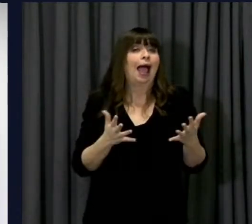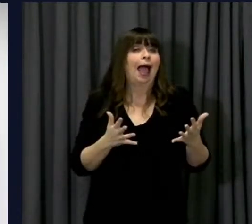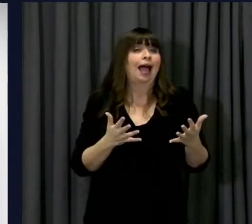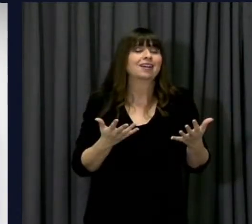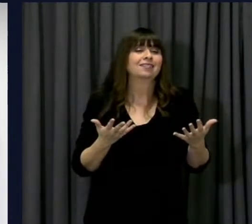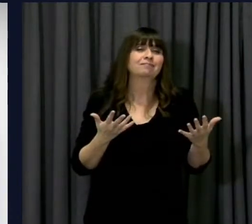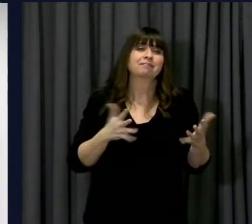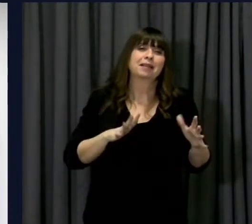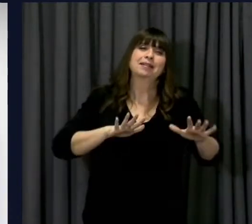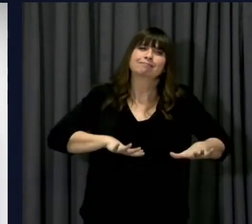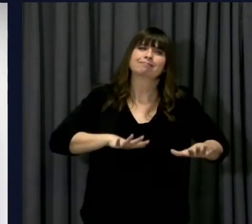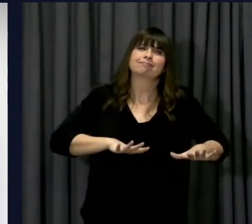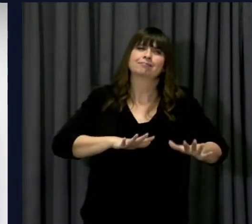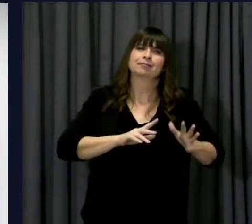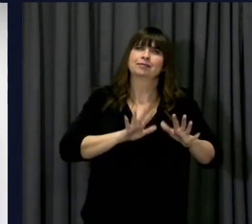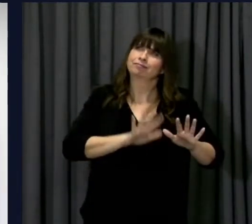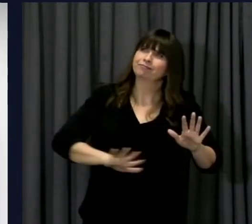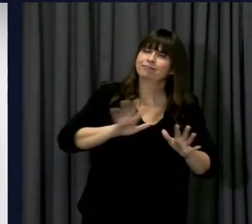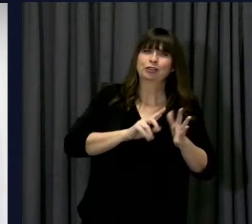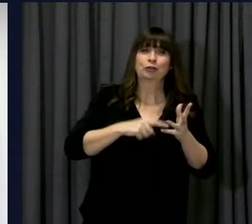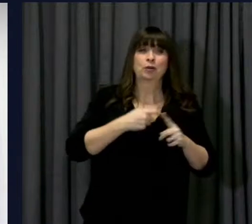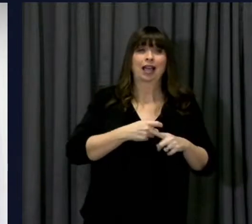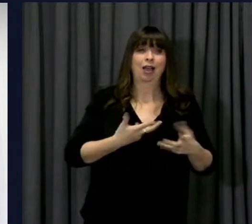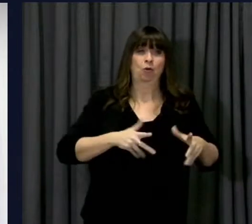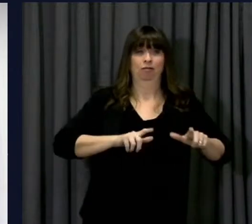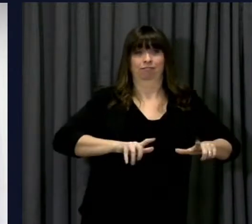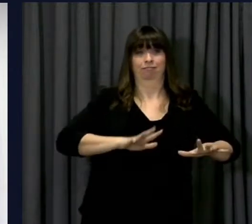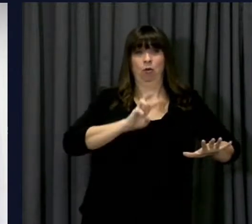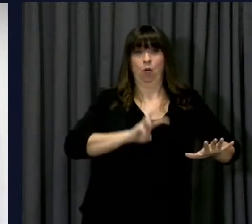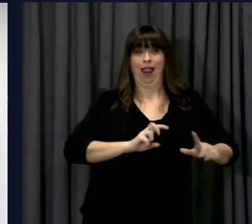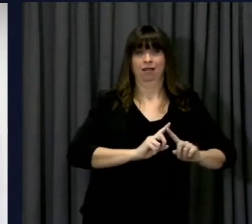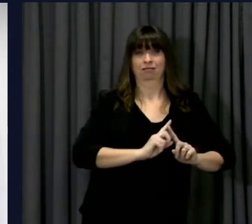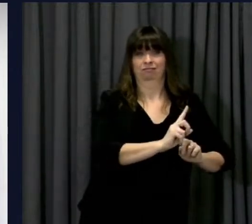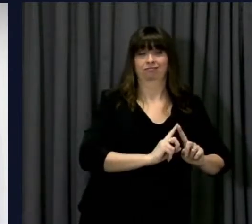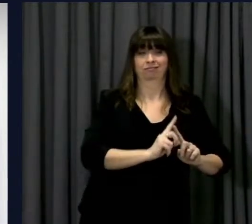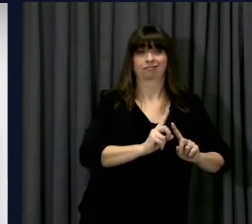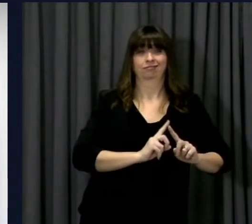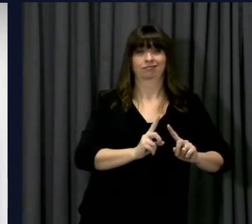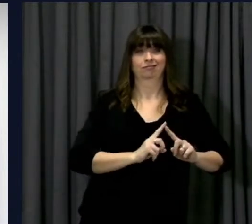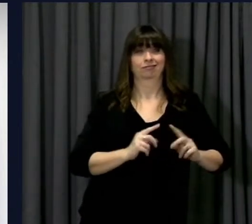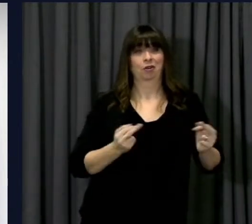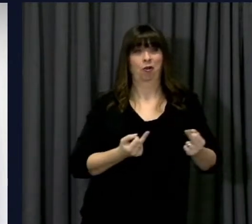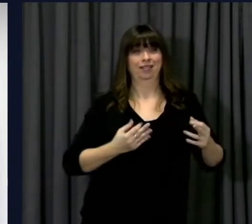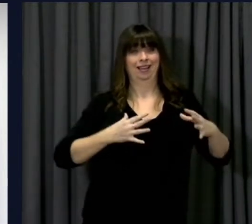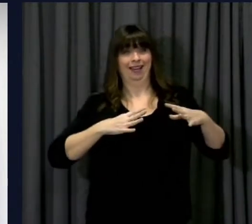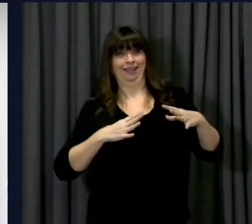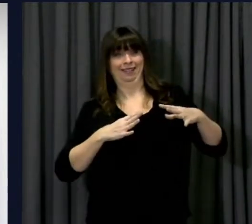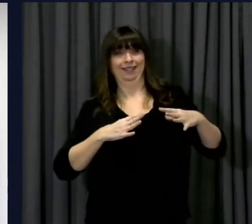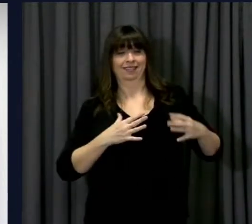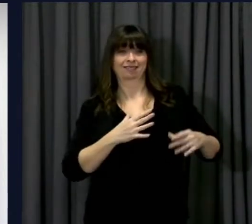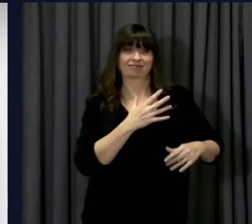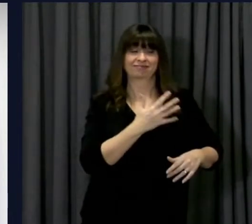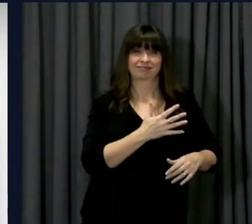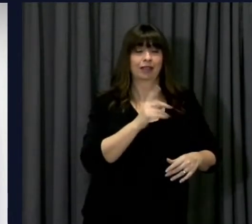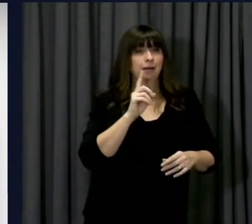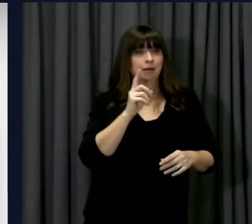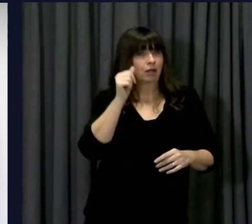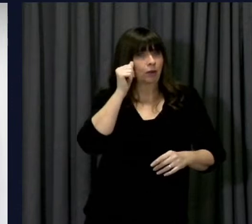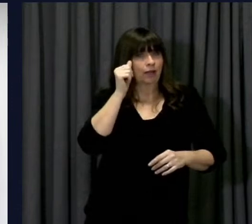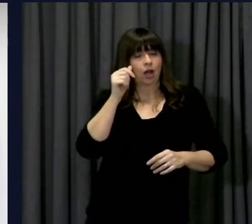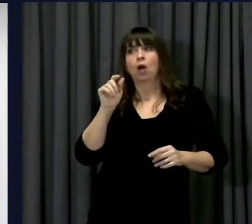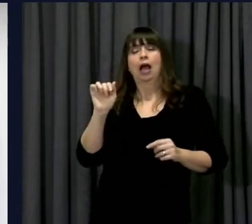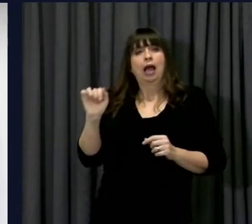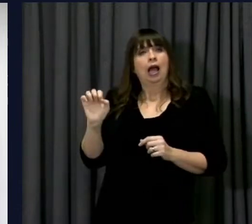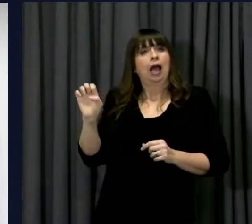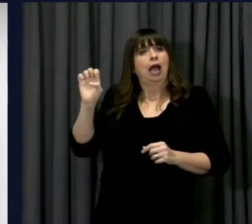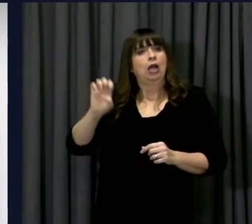UK. But the challenge is that we know that from this summer, international travel to mainland Europe caused lots of mixing